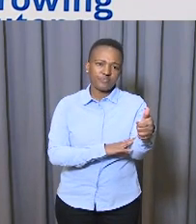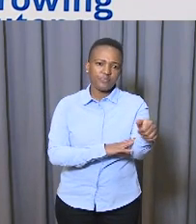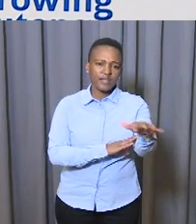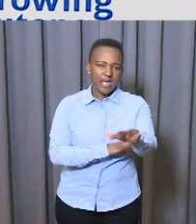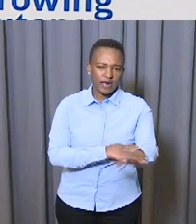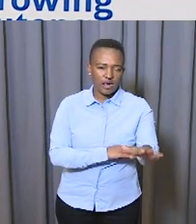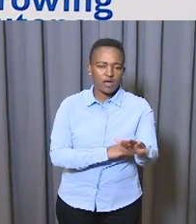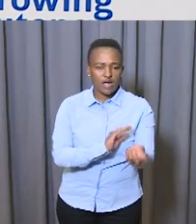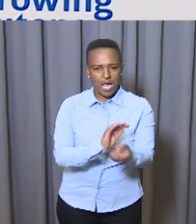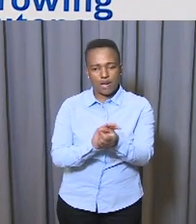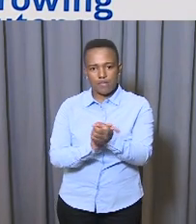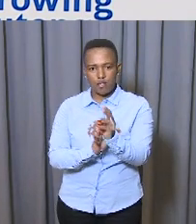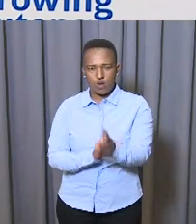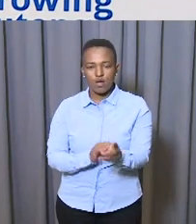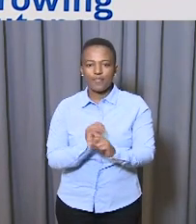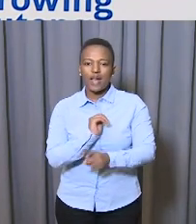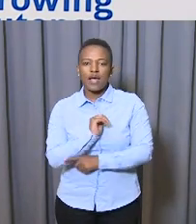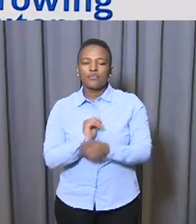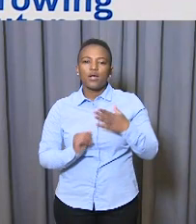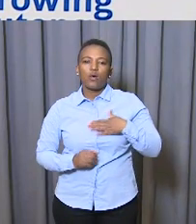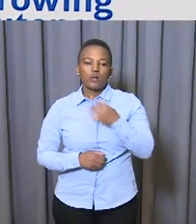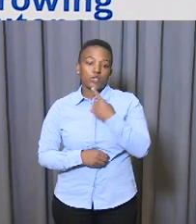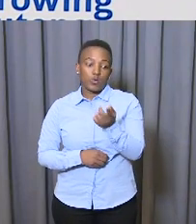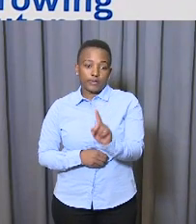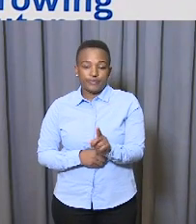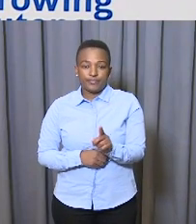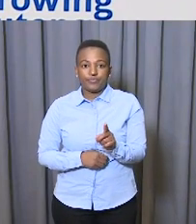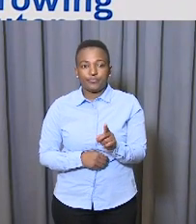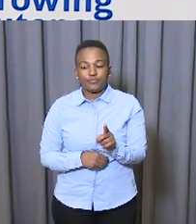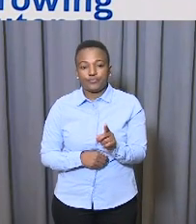know, spots. And maybe lastly, is just to also